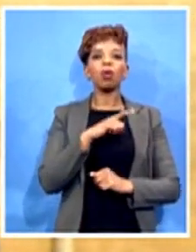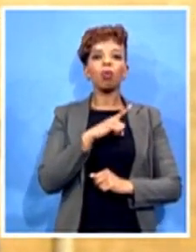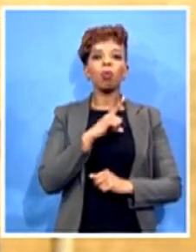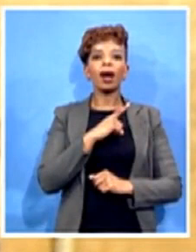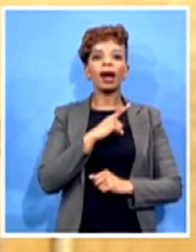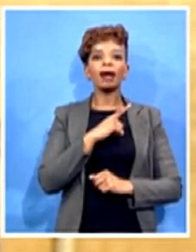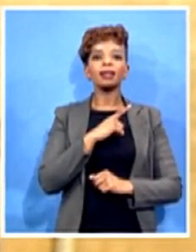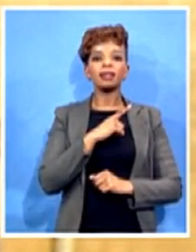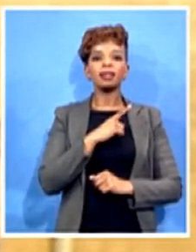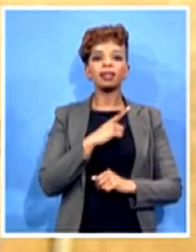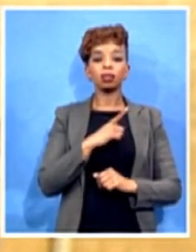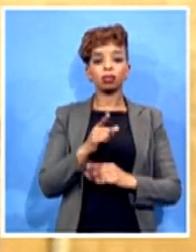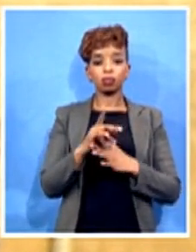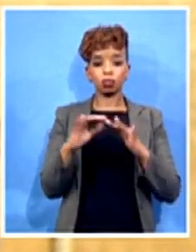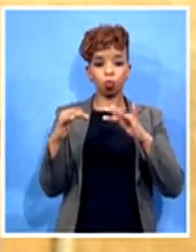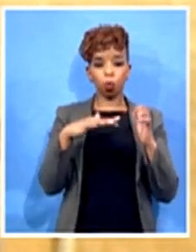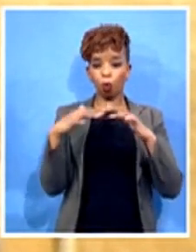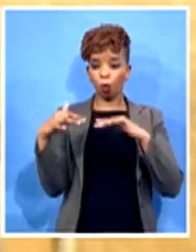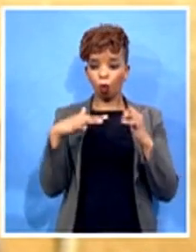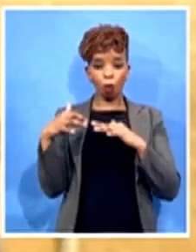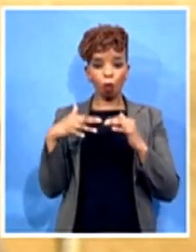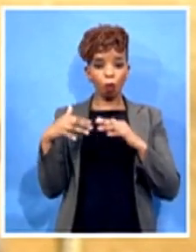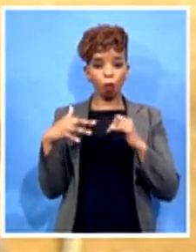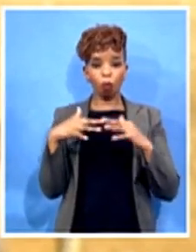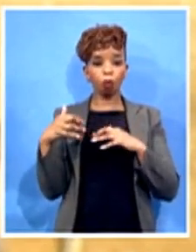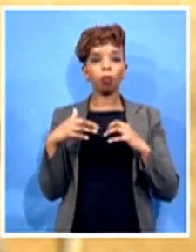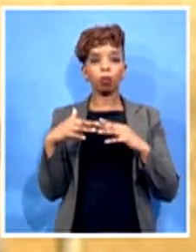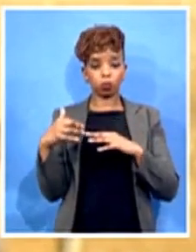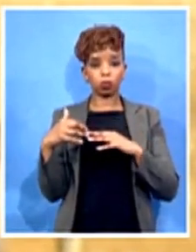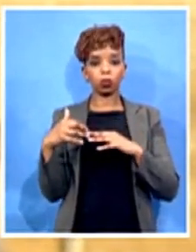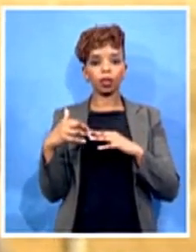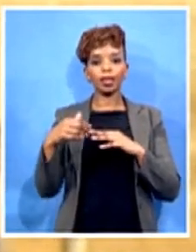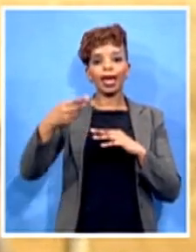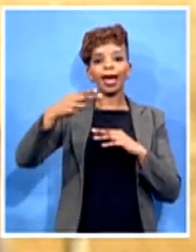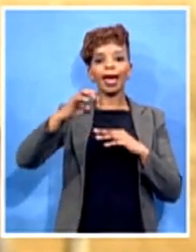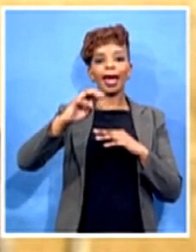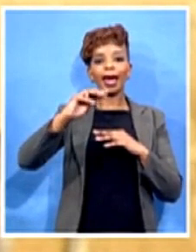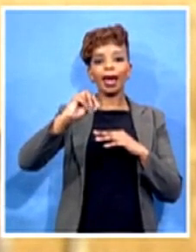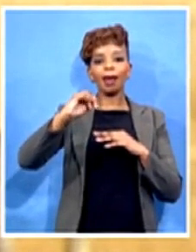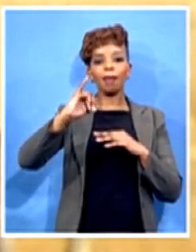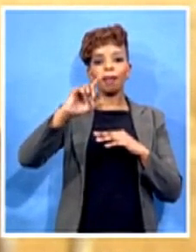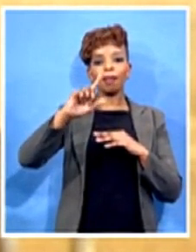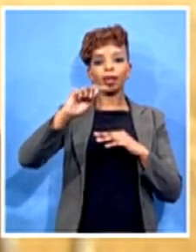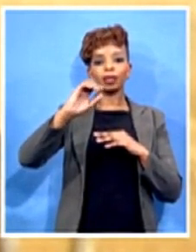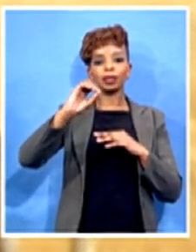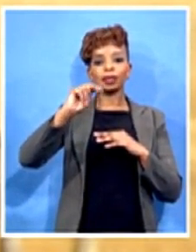where Hamilton Hope, who was the chief magistrate here in Kumbu, was